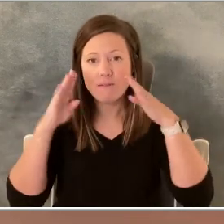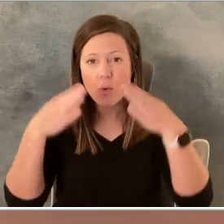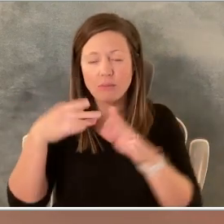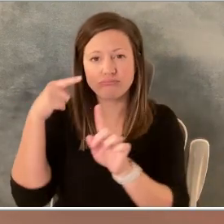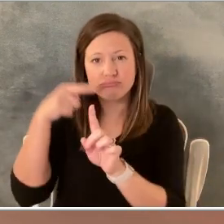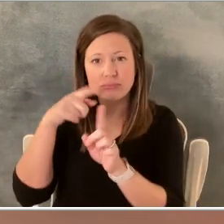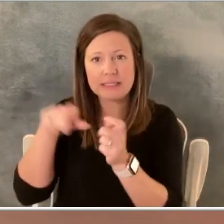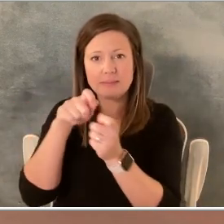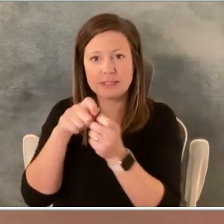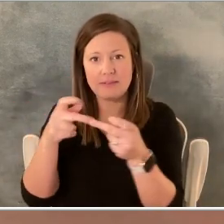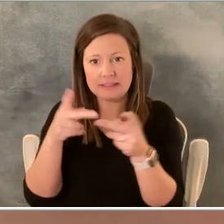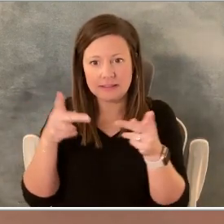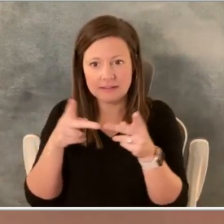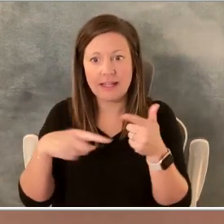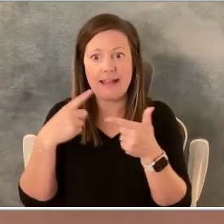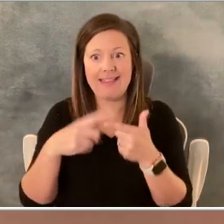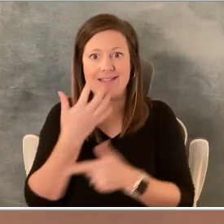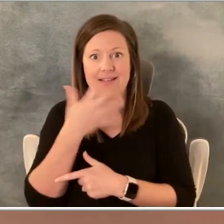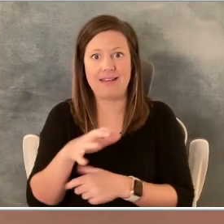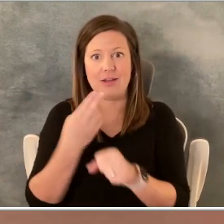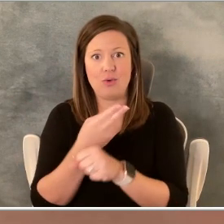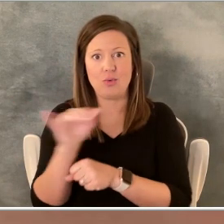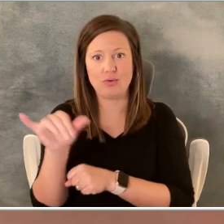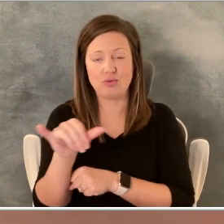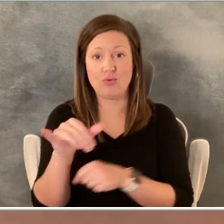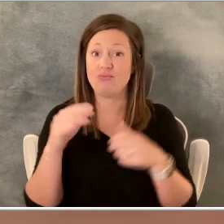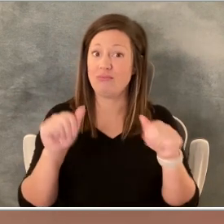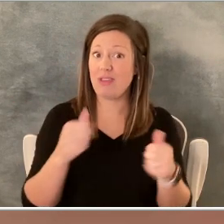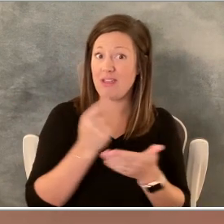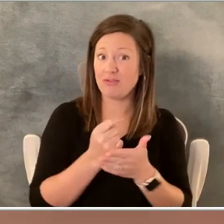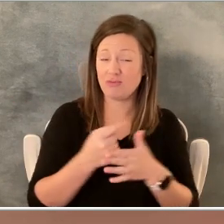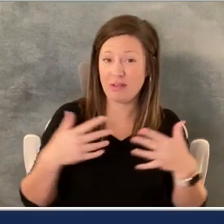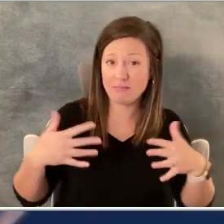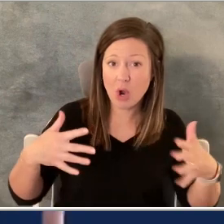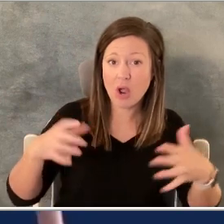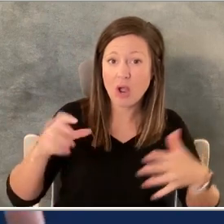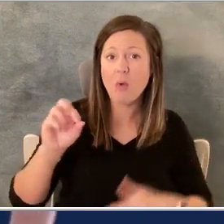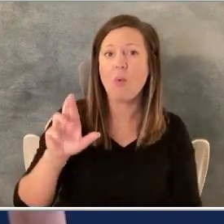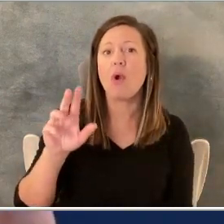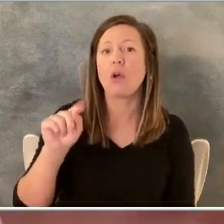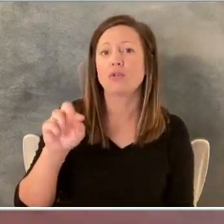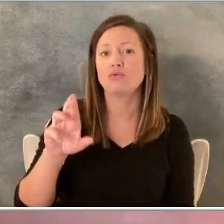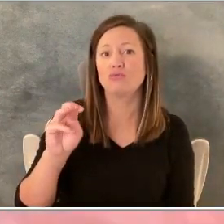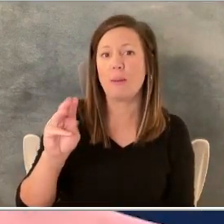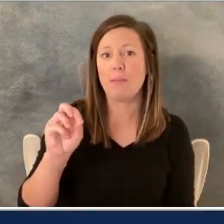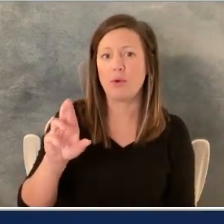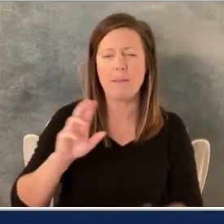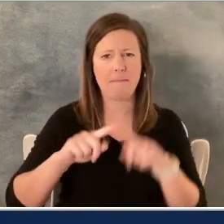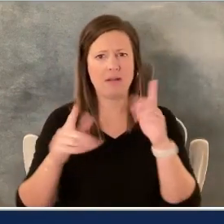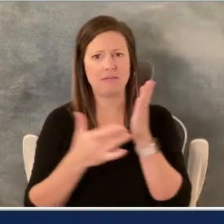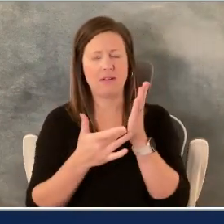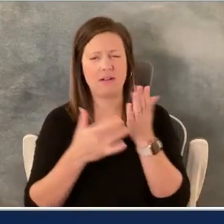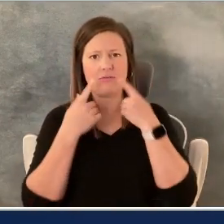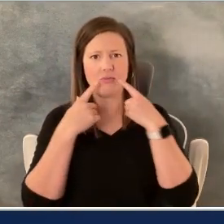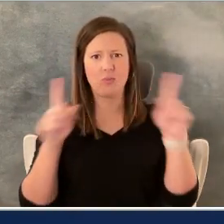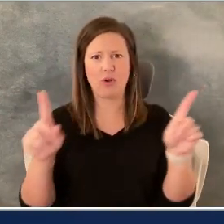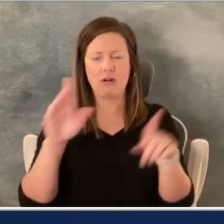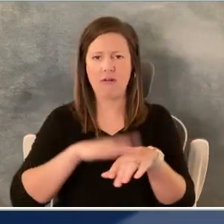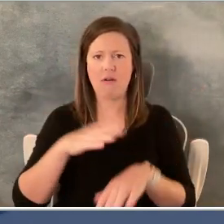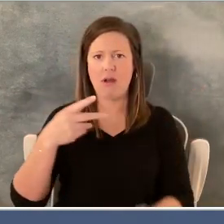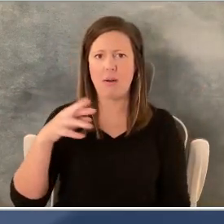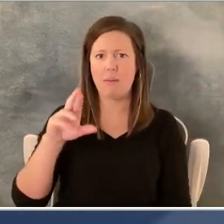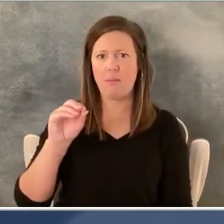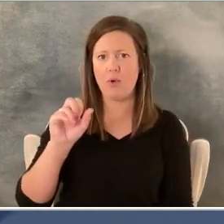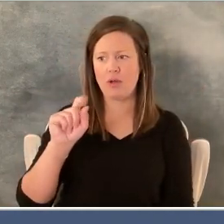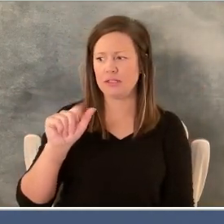heating it up in order to treat things like Parkinson's or essential tremor. But how does this technology work on the prostate, and what are the